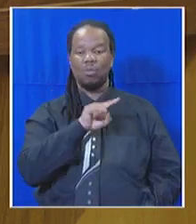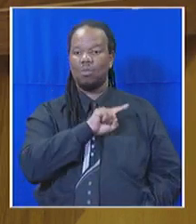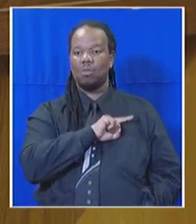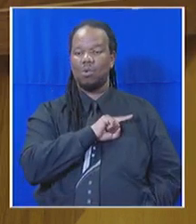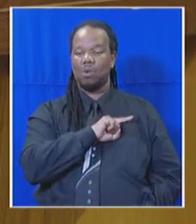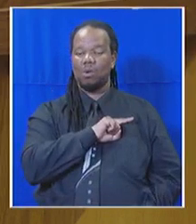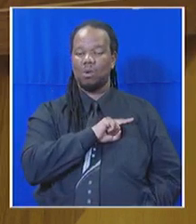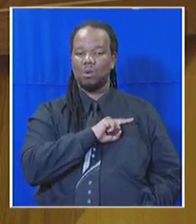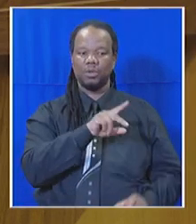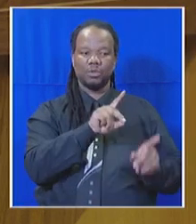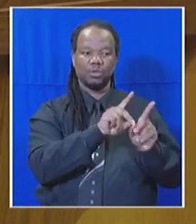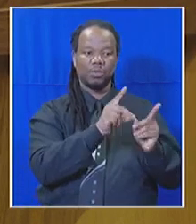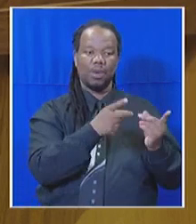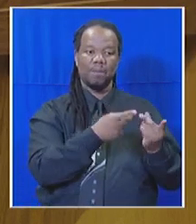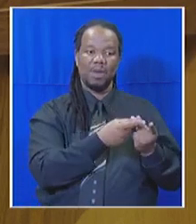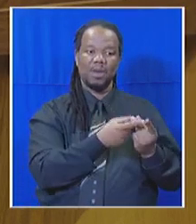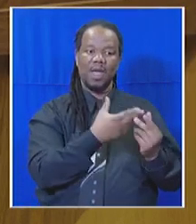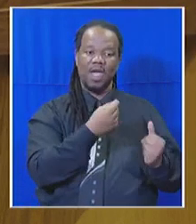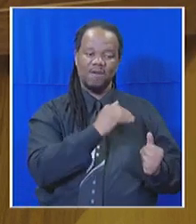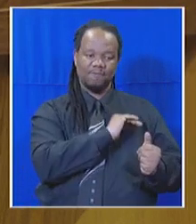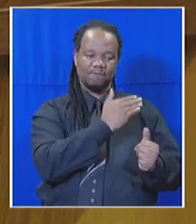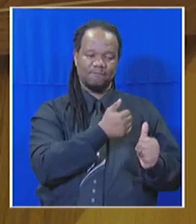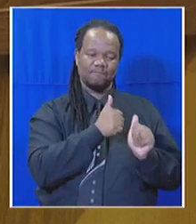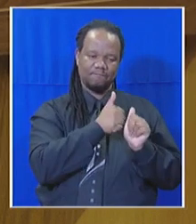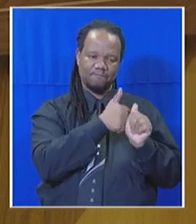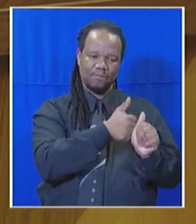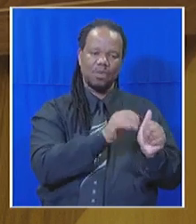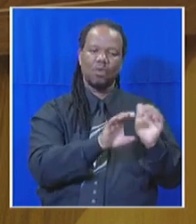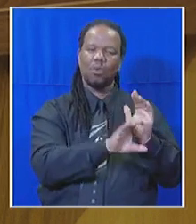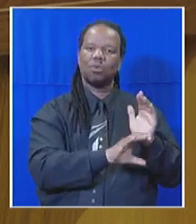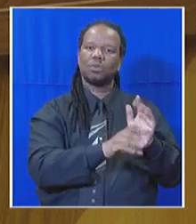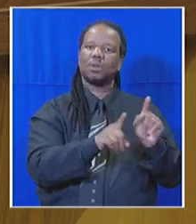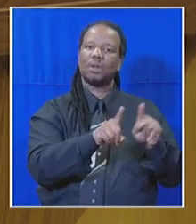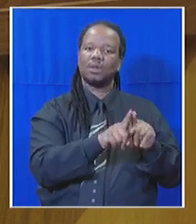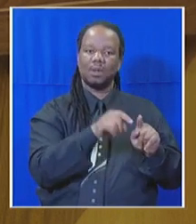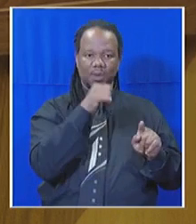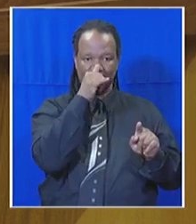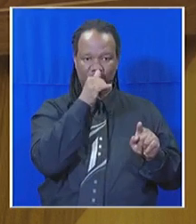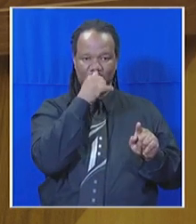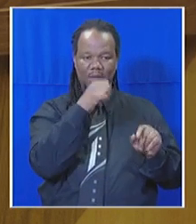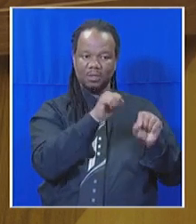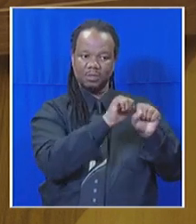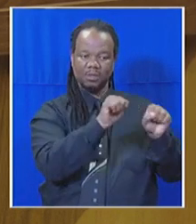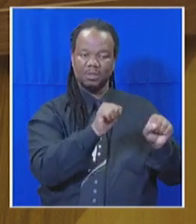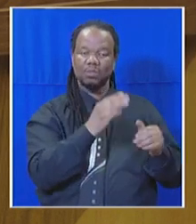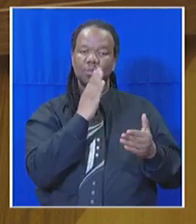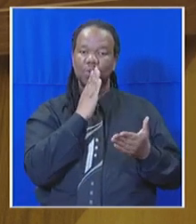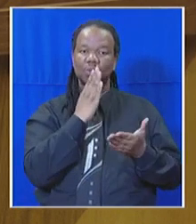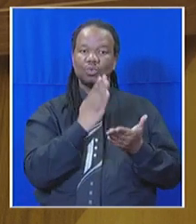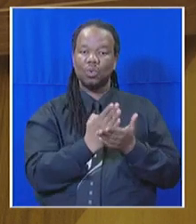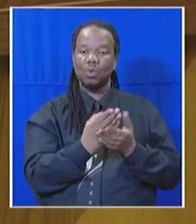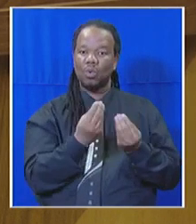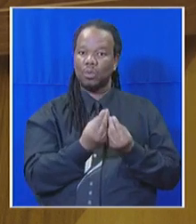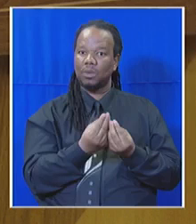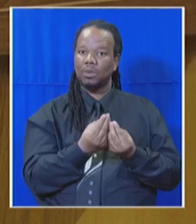is mandated by the Constitution as part of the criminal justice system to ensure that justice in South Africa is corrective,